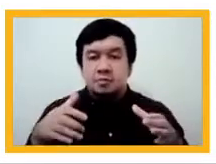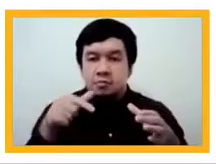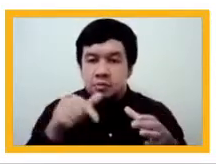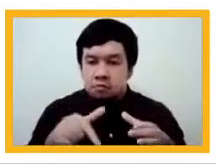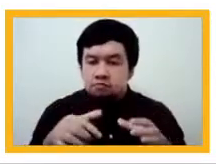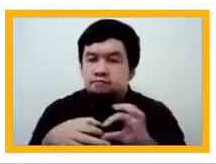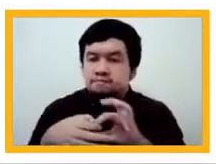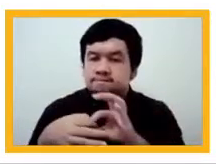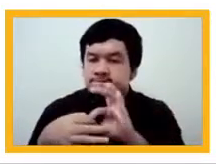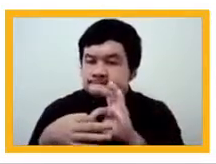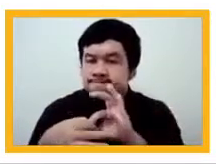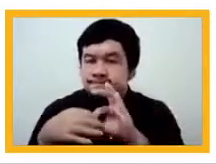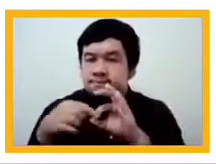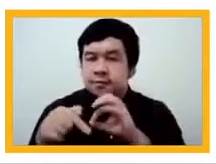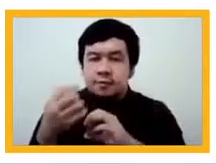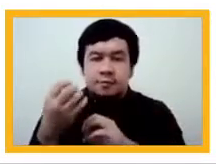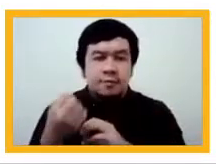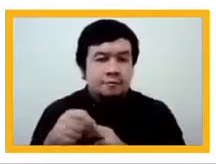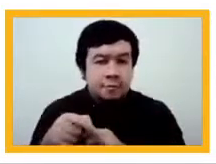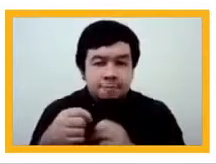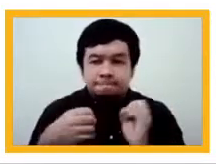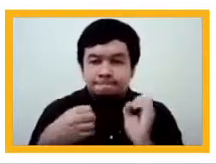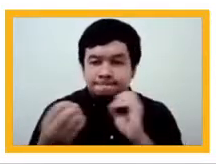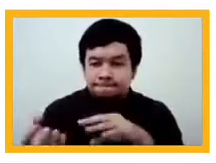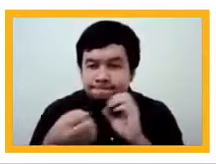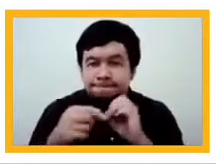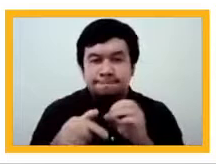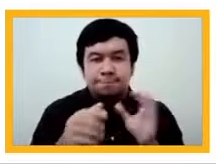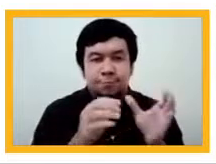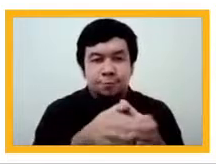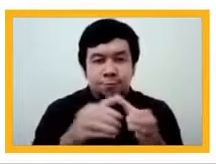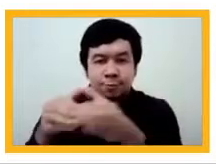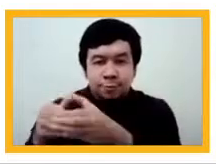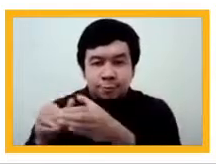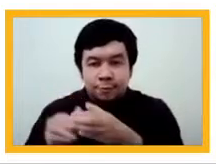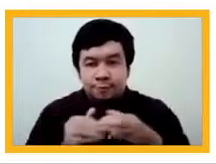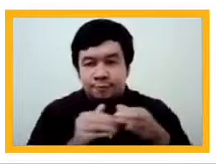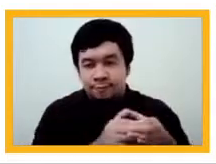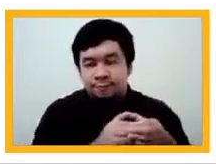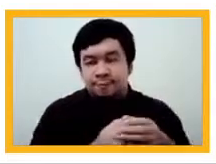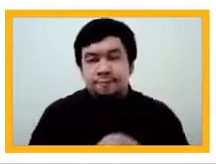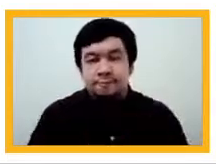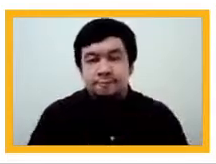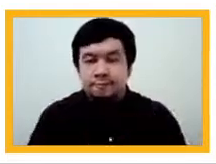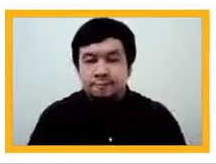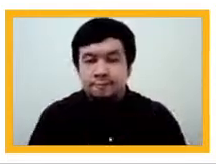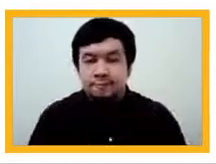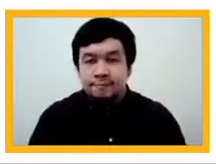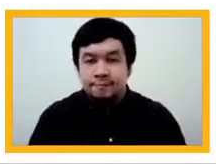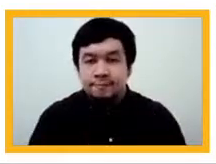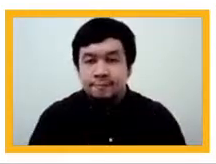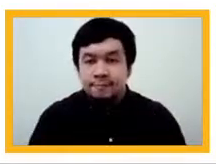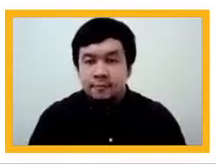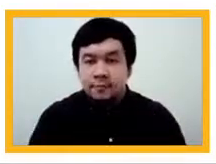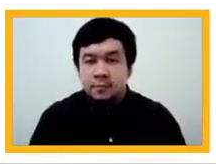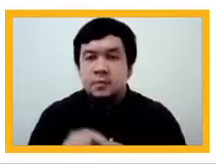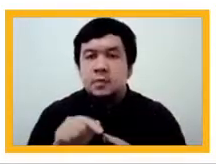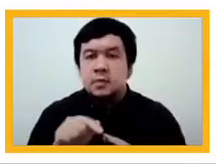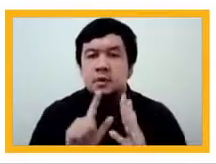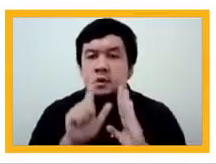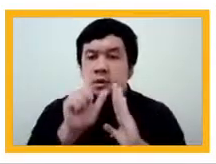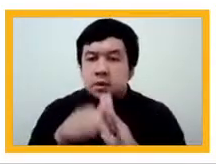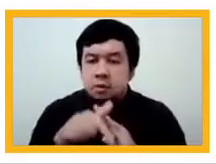organizations and simple class dynamics, giving rise to a socialist upheaval.